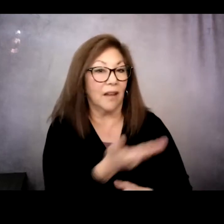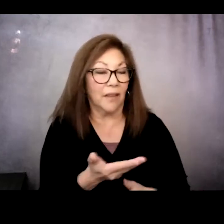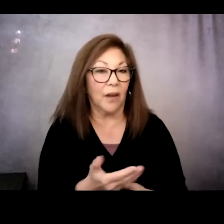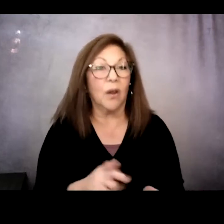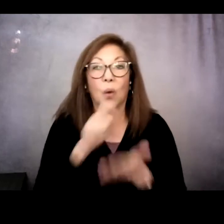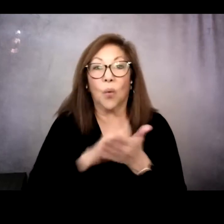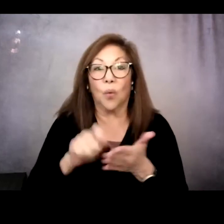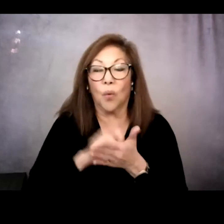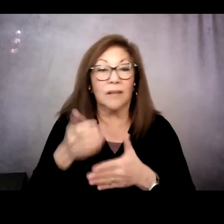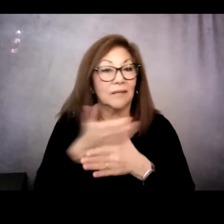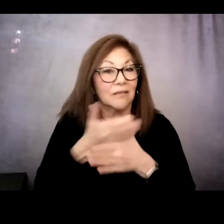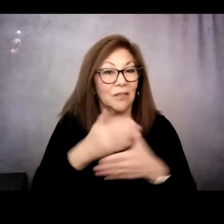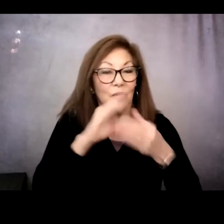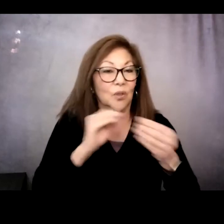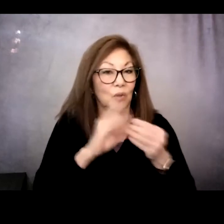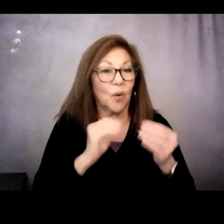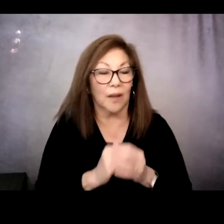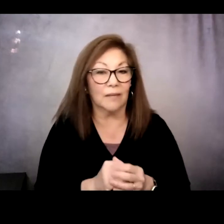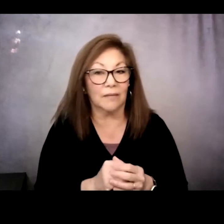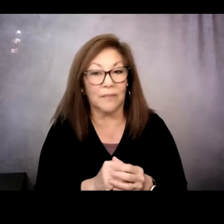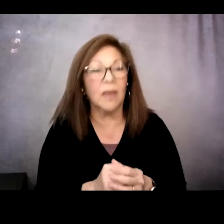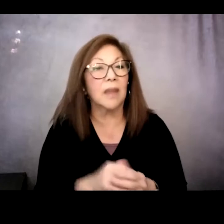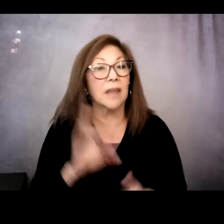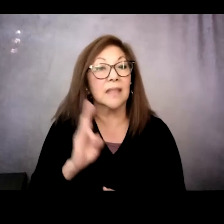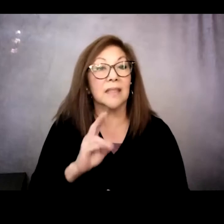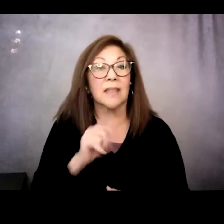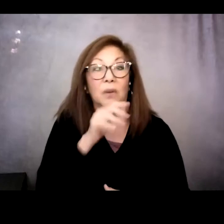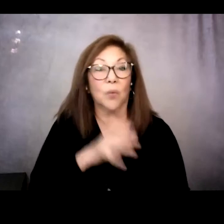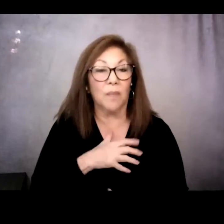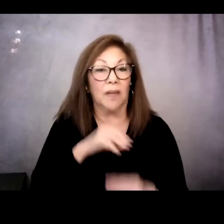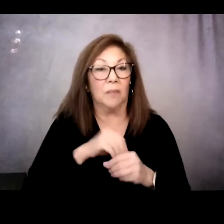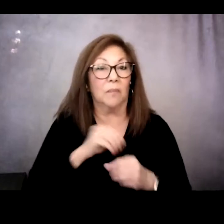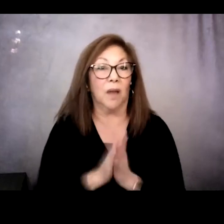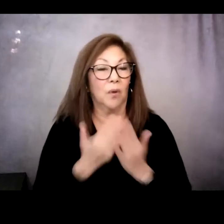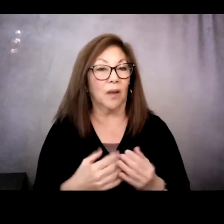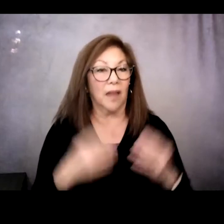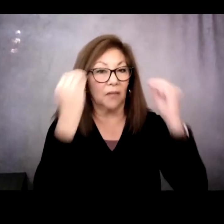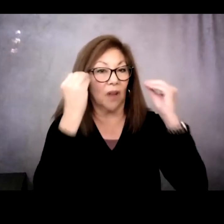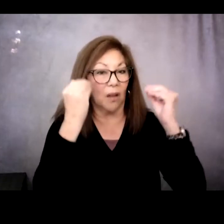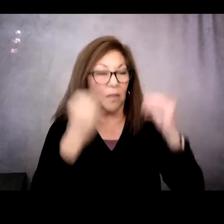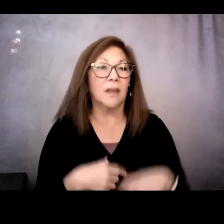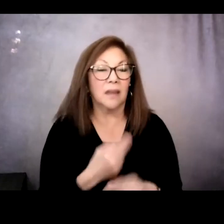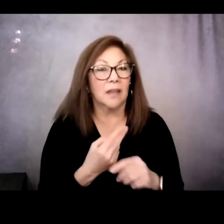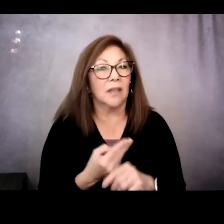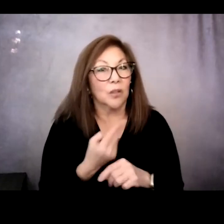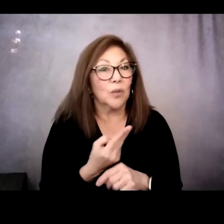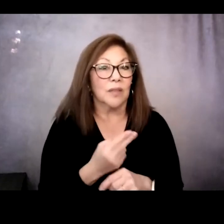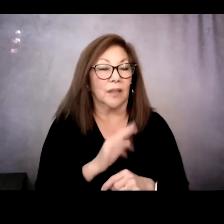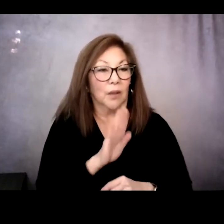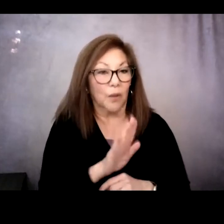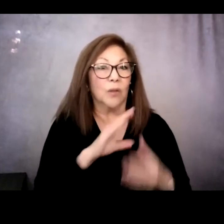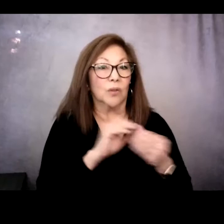story doesn't die along with them. The 7 women in this book have been my teachers. Through spending time with their stories, I've